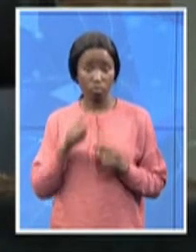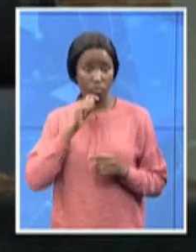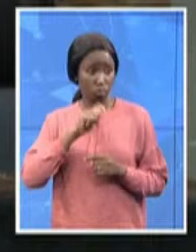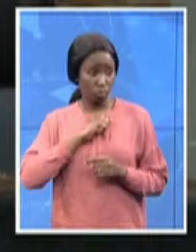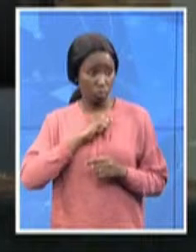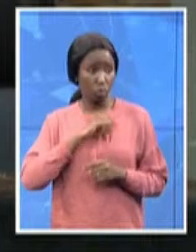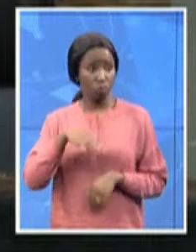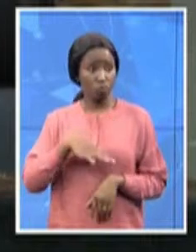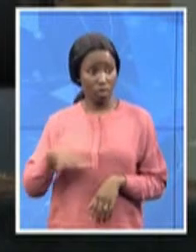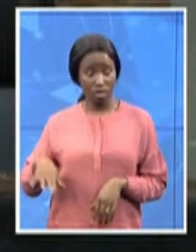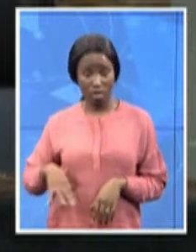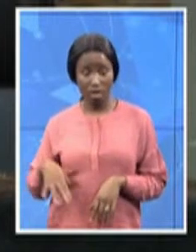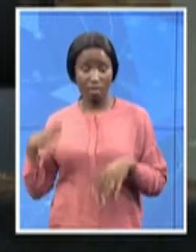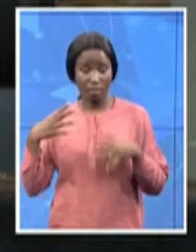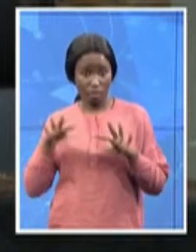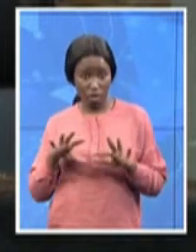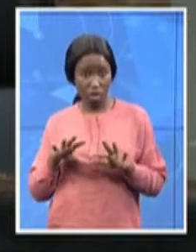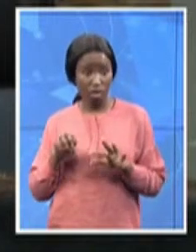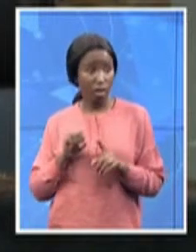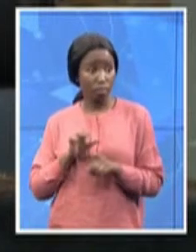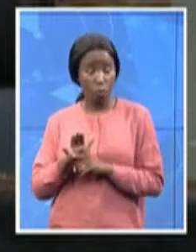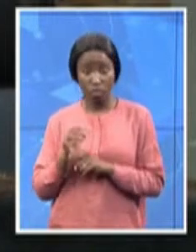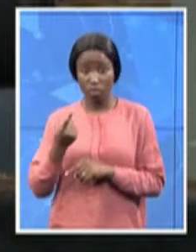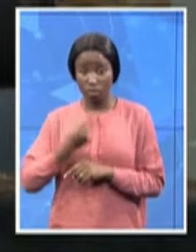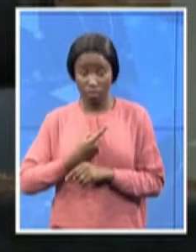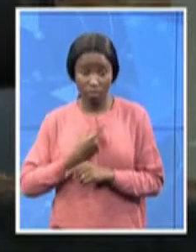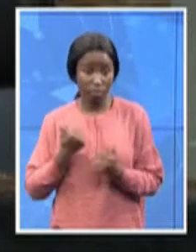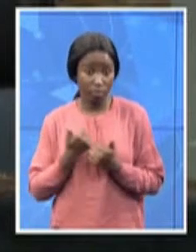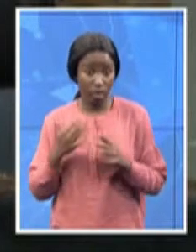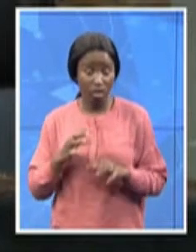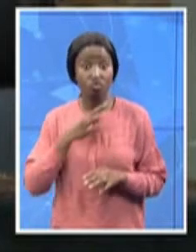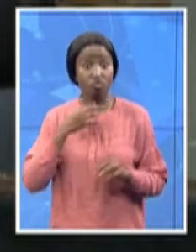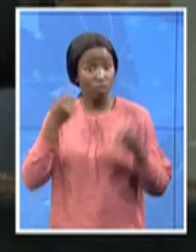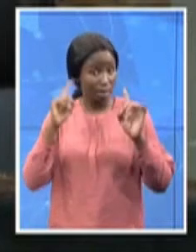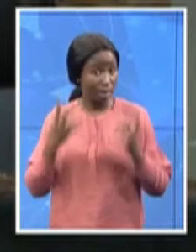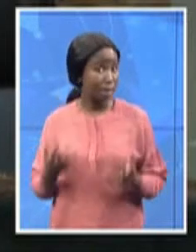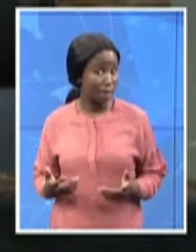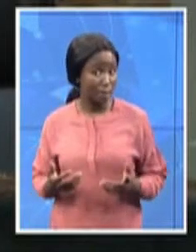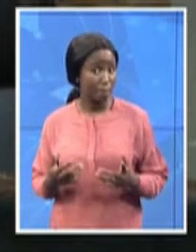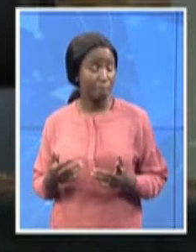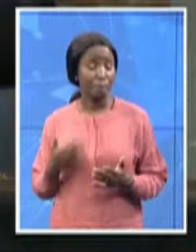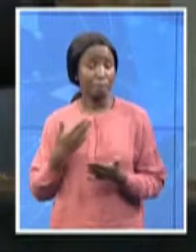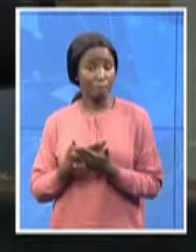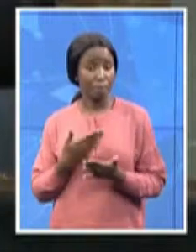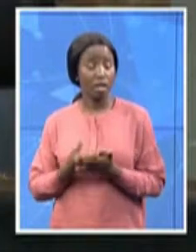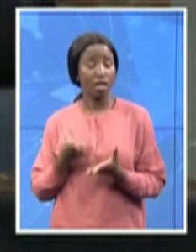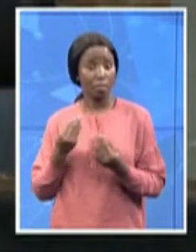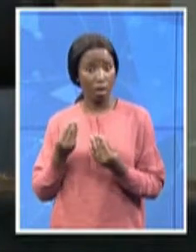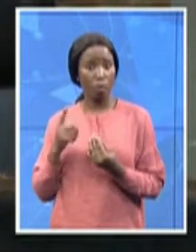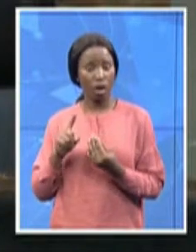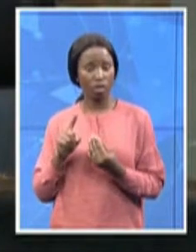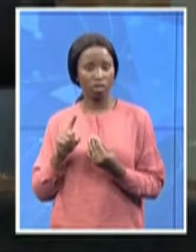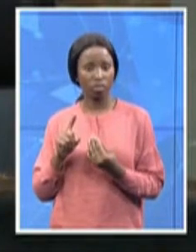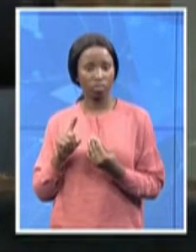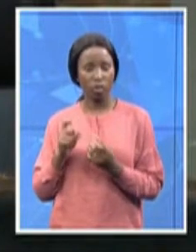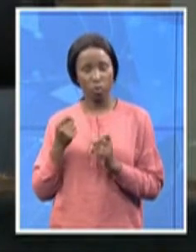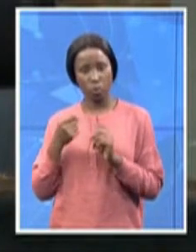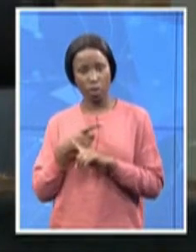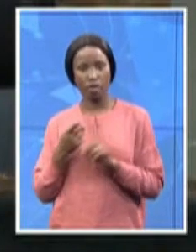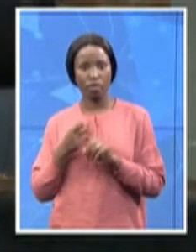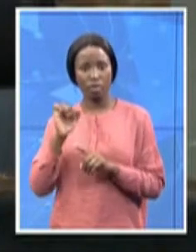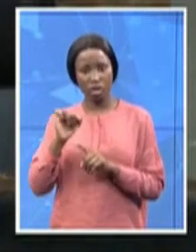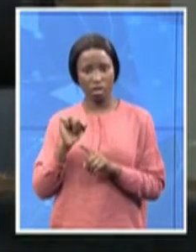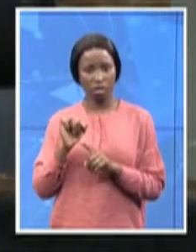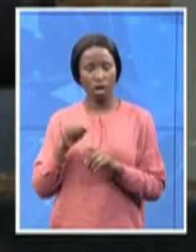situation involving the risk of conflict between his official duties and his private interests, or used